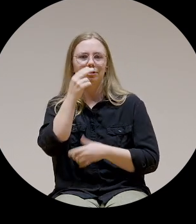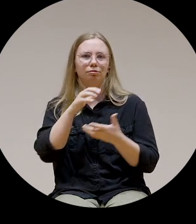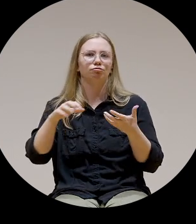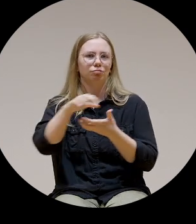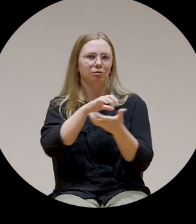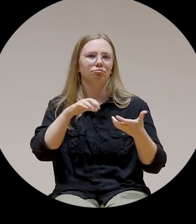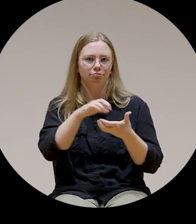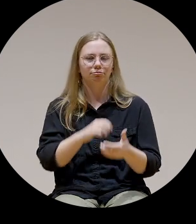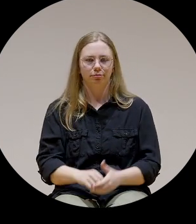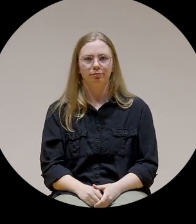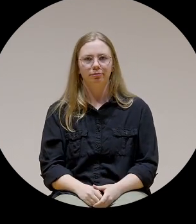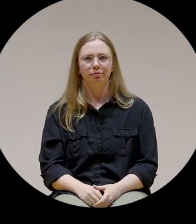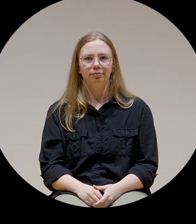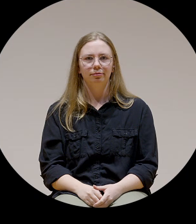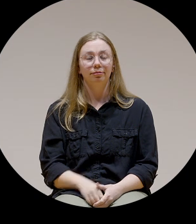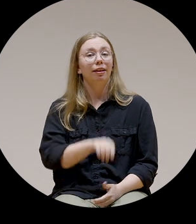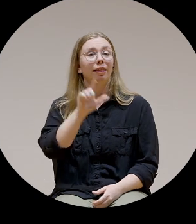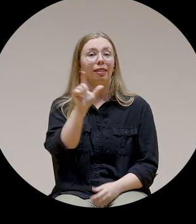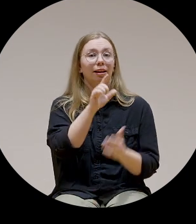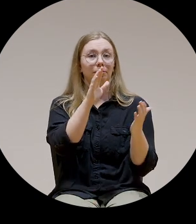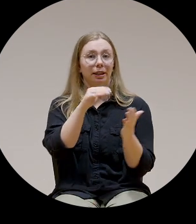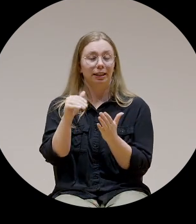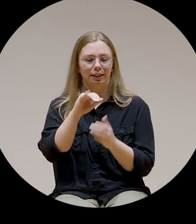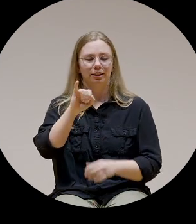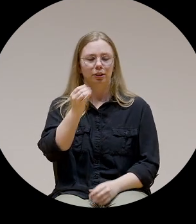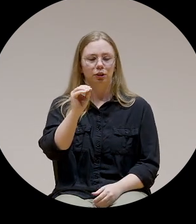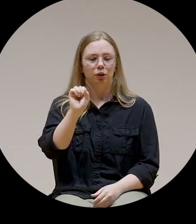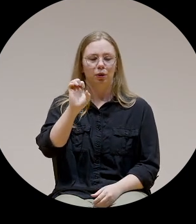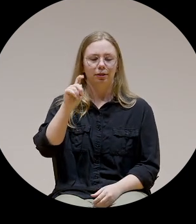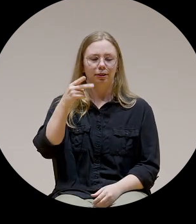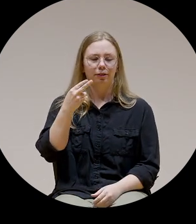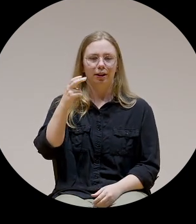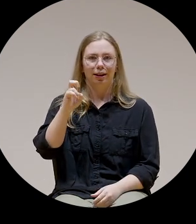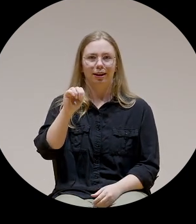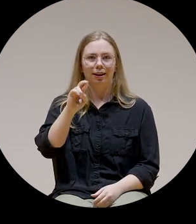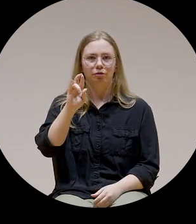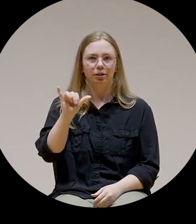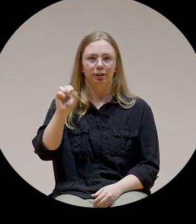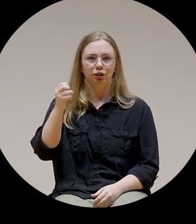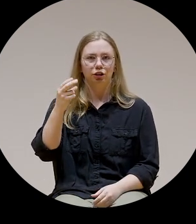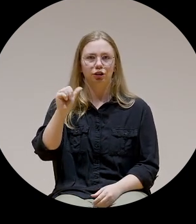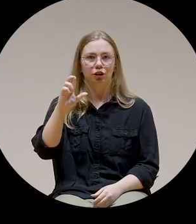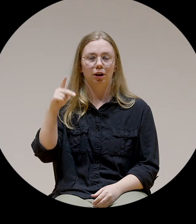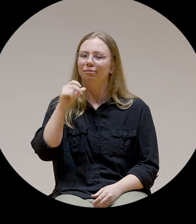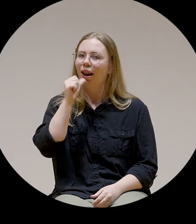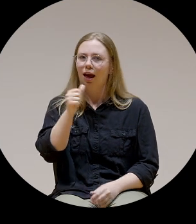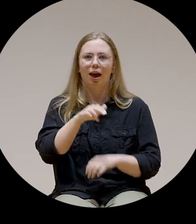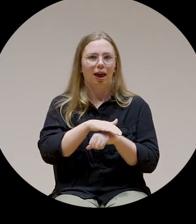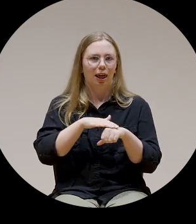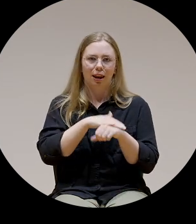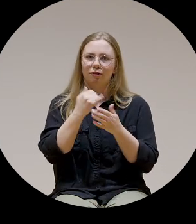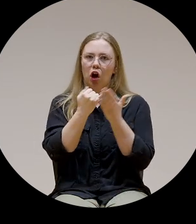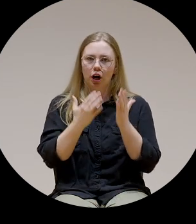So at the left, you see a painting by Joseph Henry Sharp, a non-native artist who traveled to the